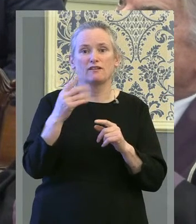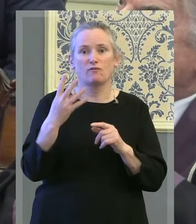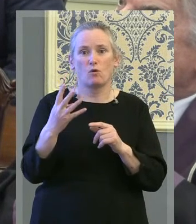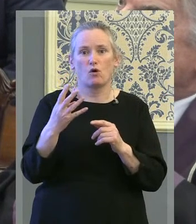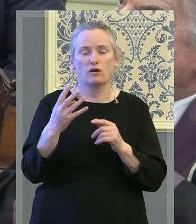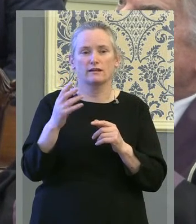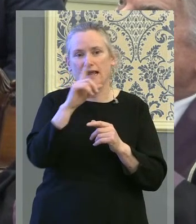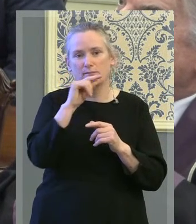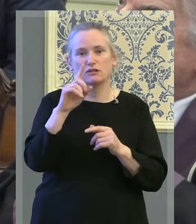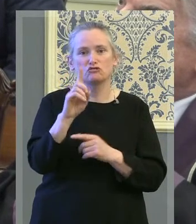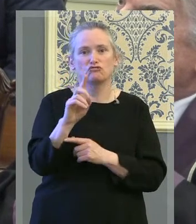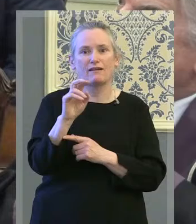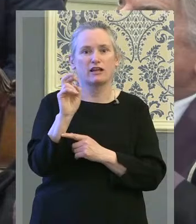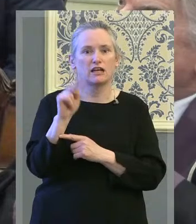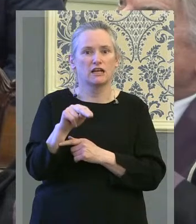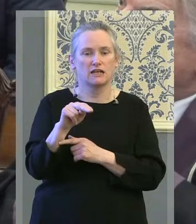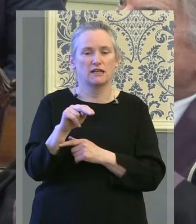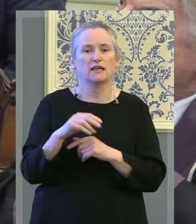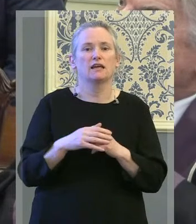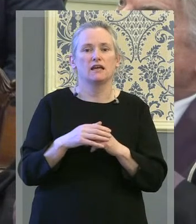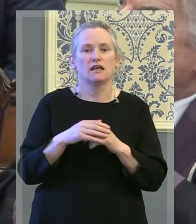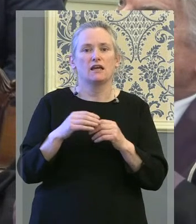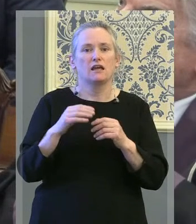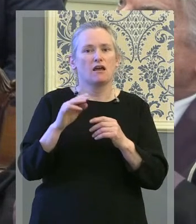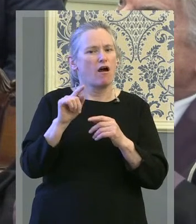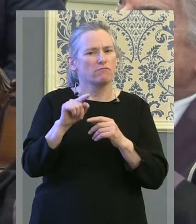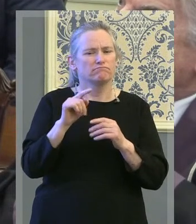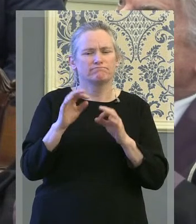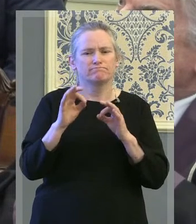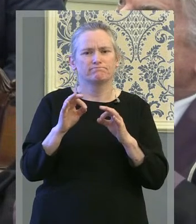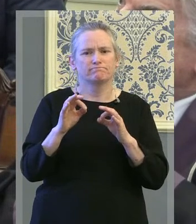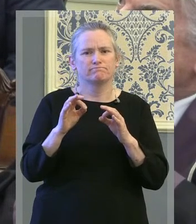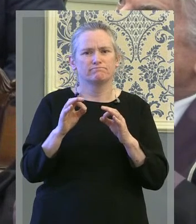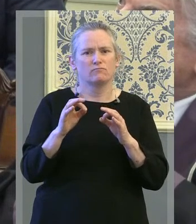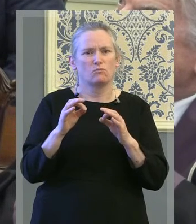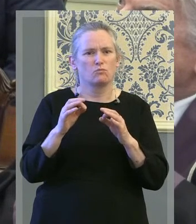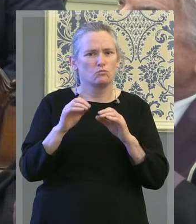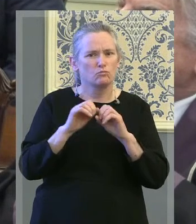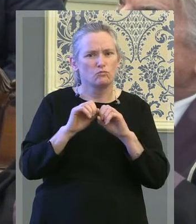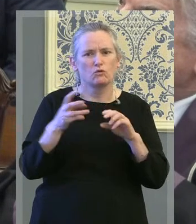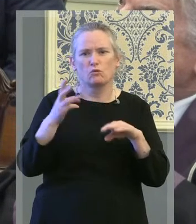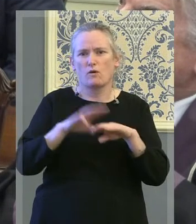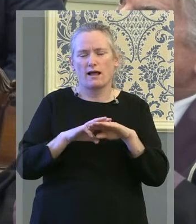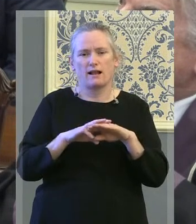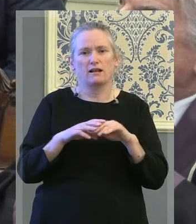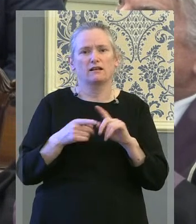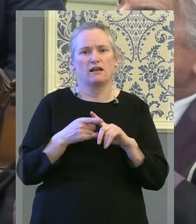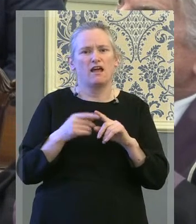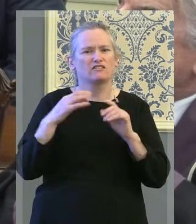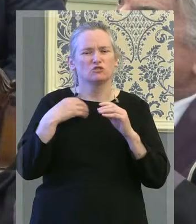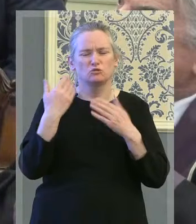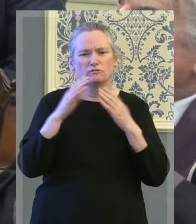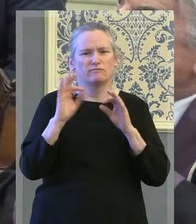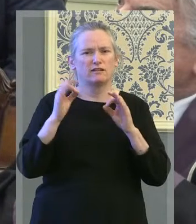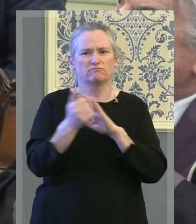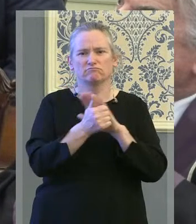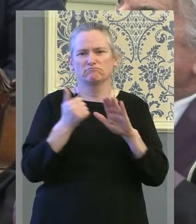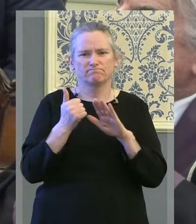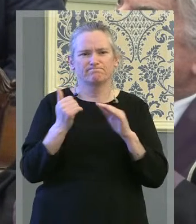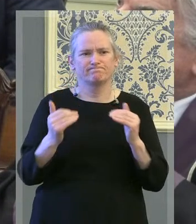produced by Ethan Jones and Andy Wright respectively, have reignited interest in your exceptional talent,